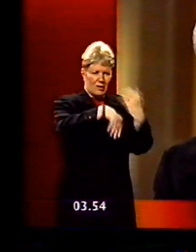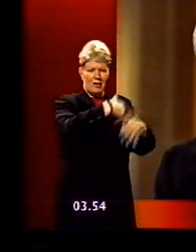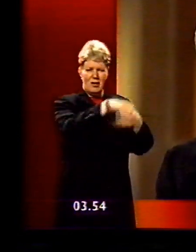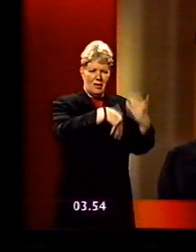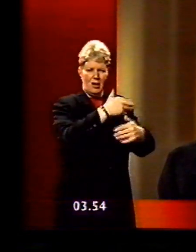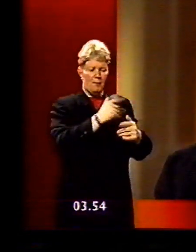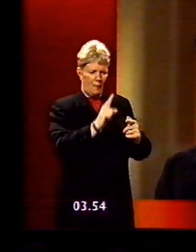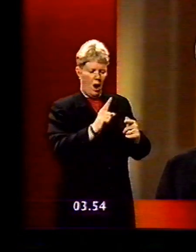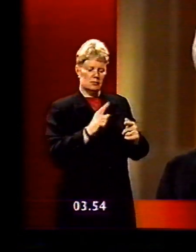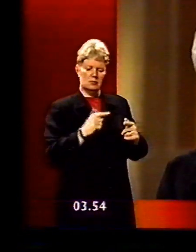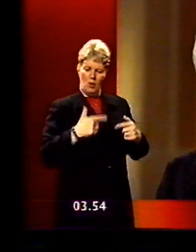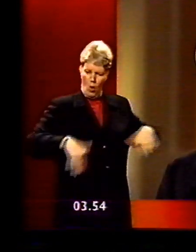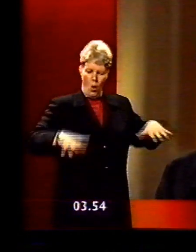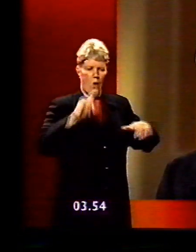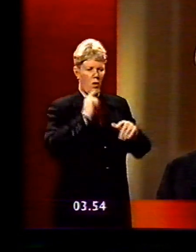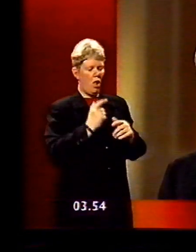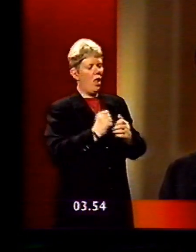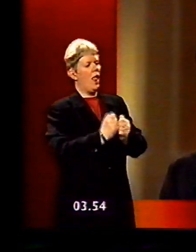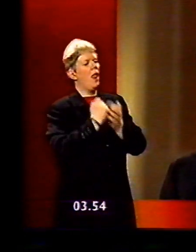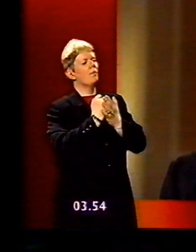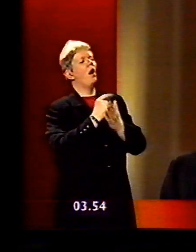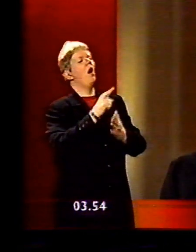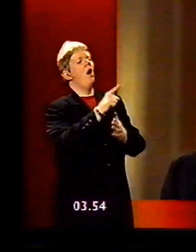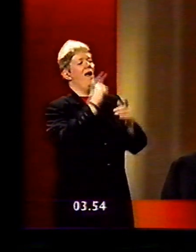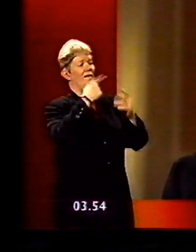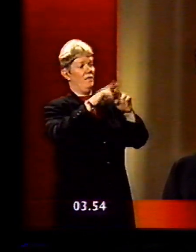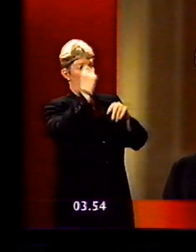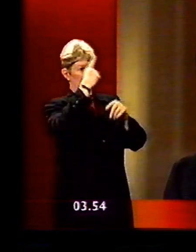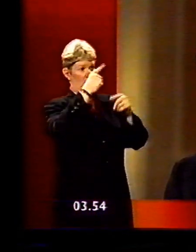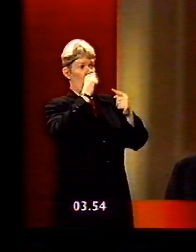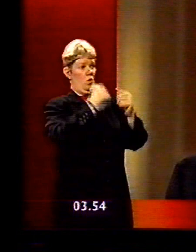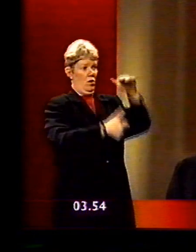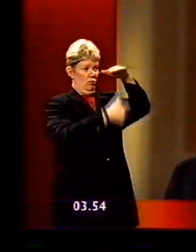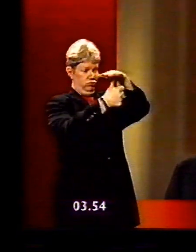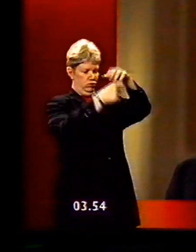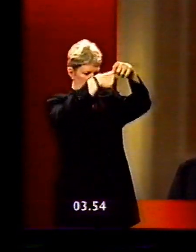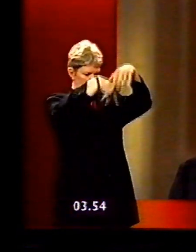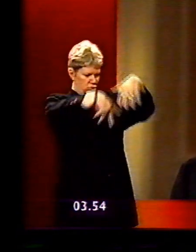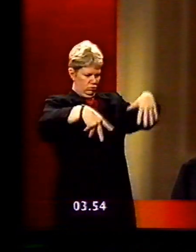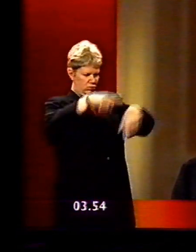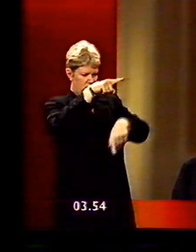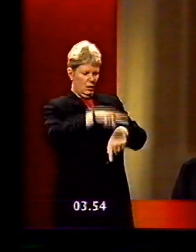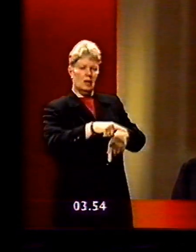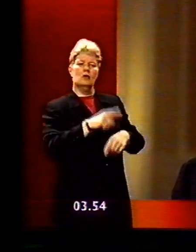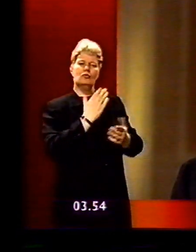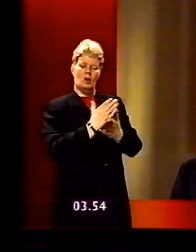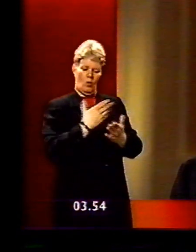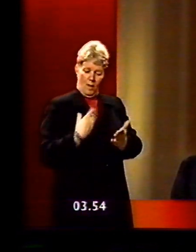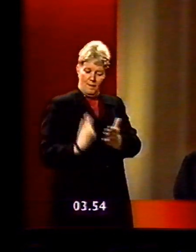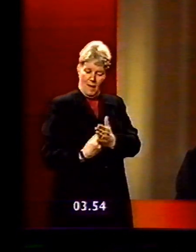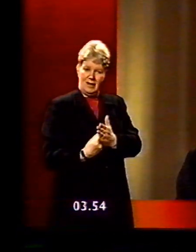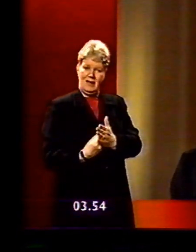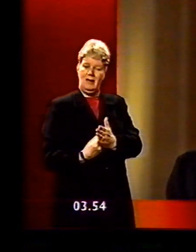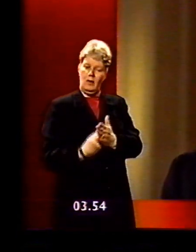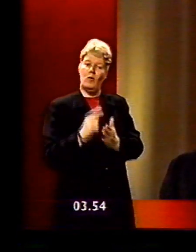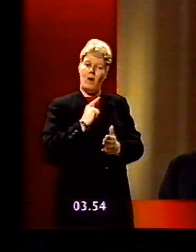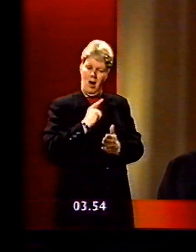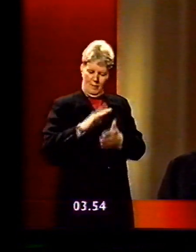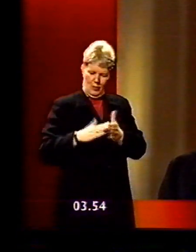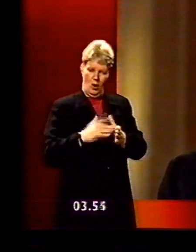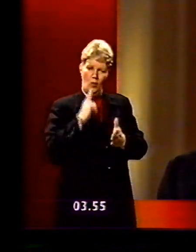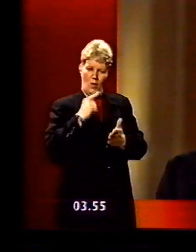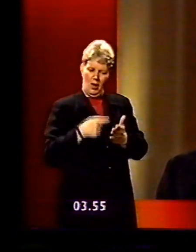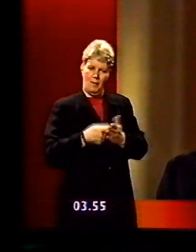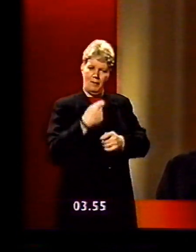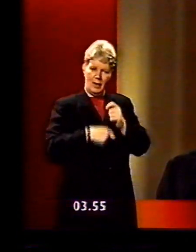would benefit from understanding the structure better. So one of the things we are trying to find funding for, and I think we will be able to,